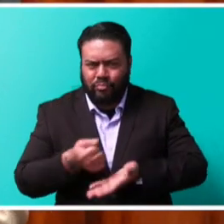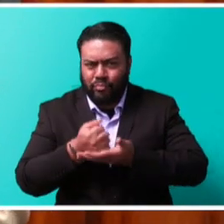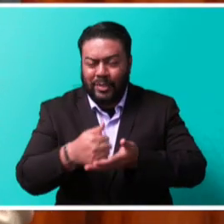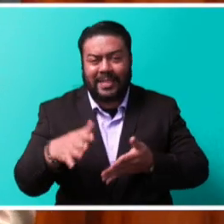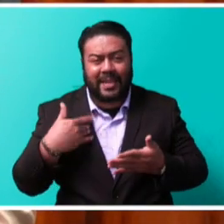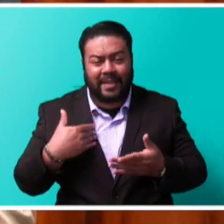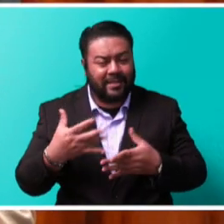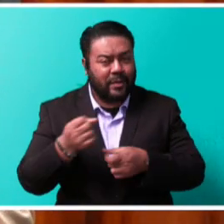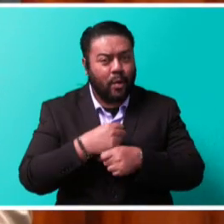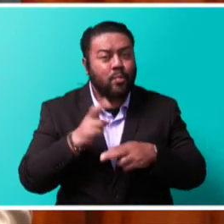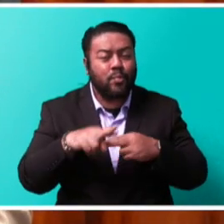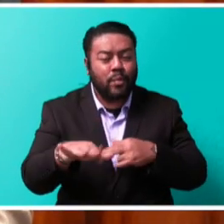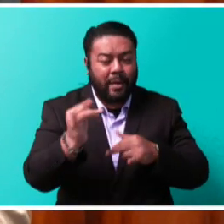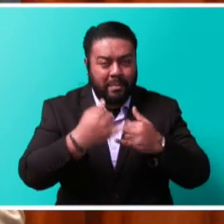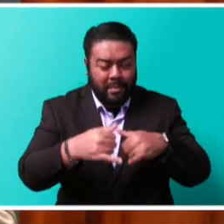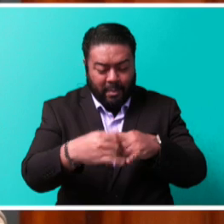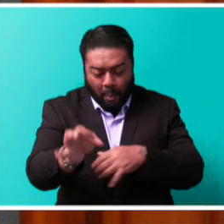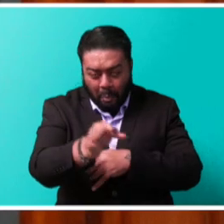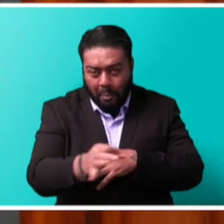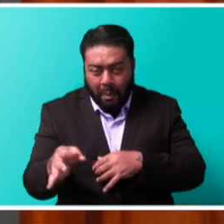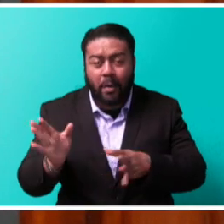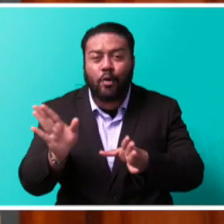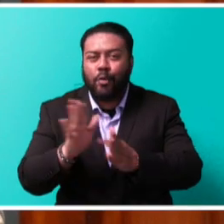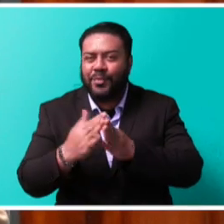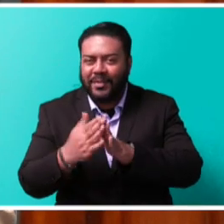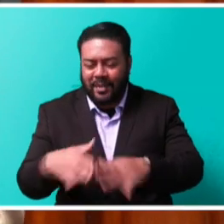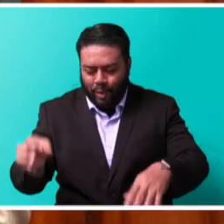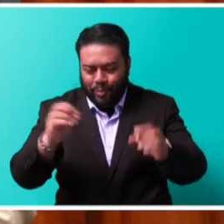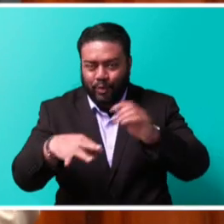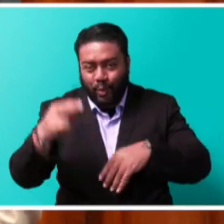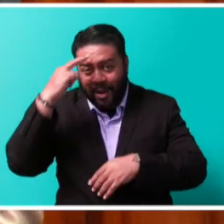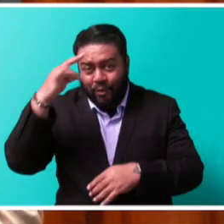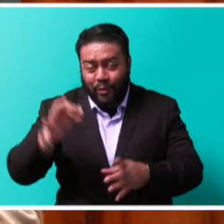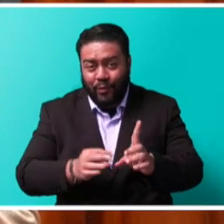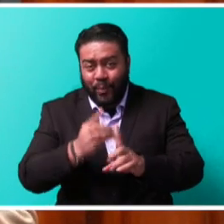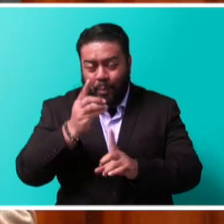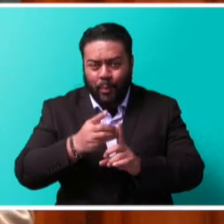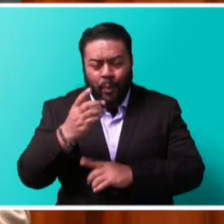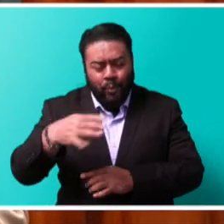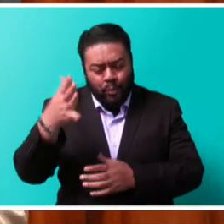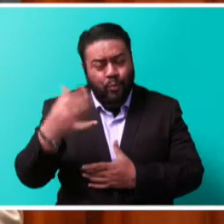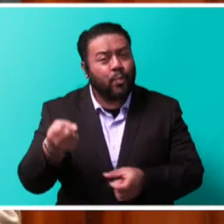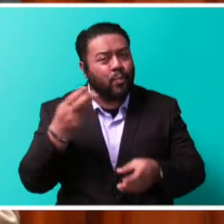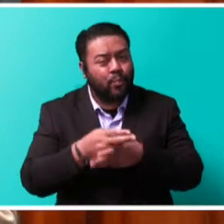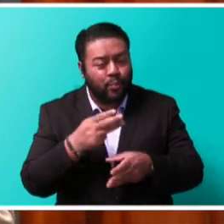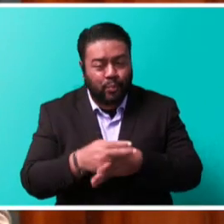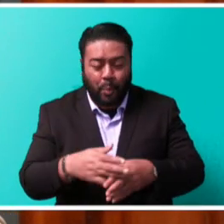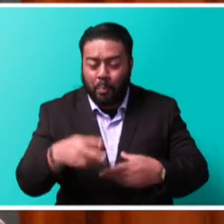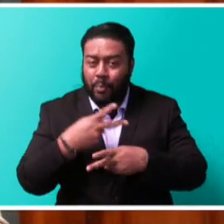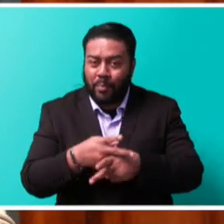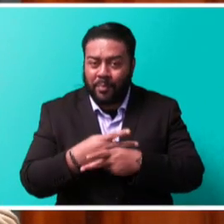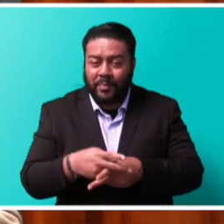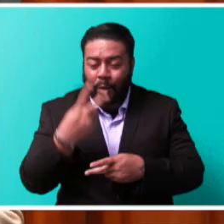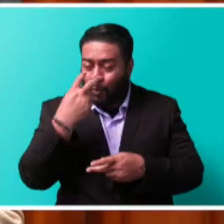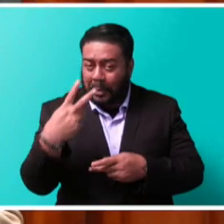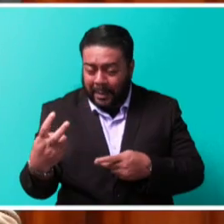and maritime communities while also contributing to national development through timber production, ecotourism,